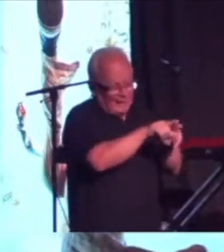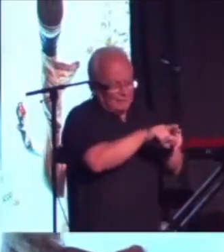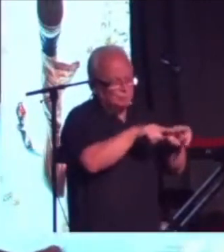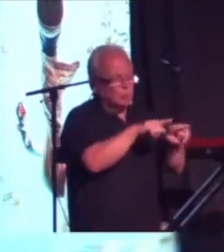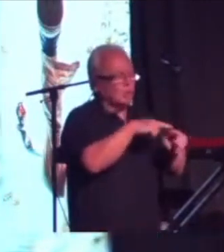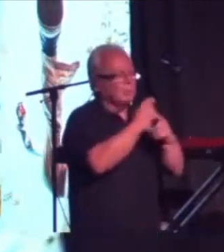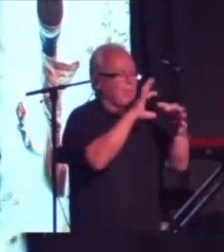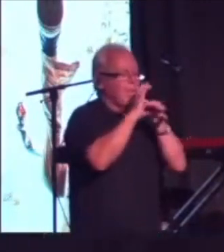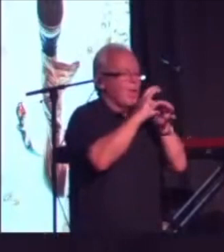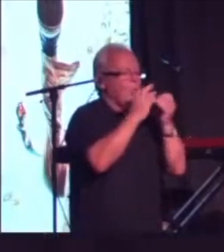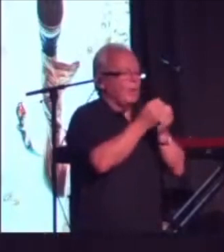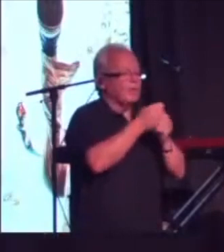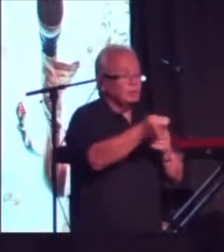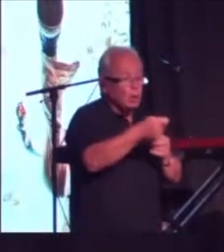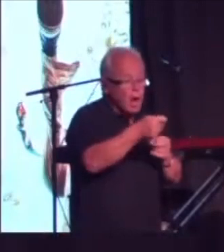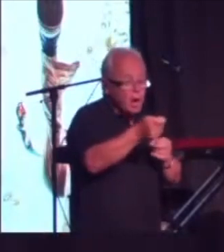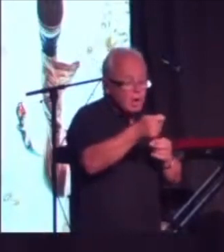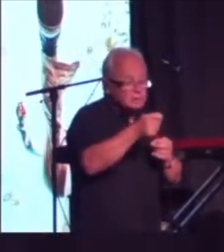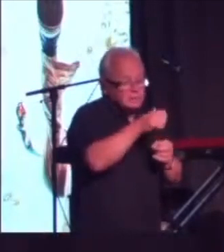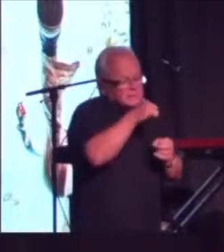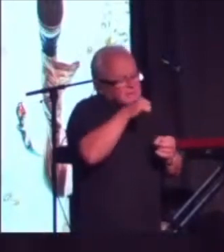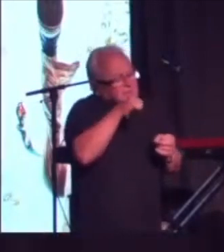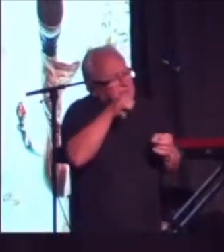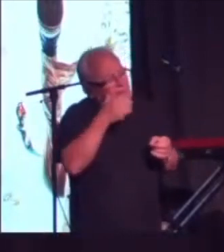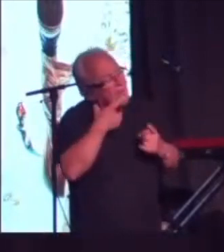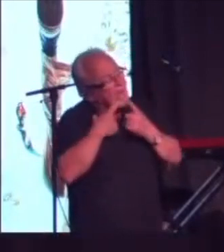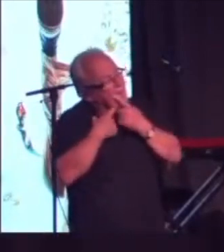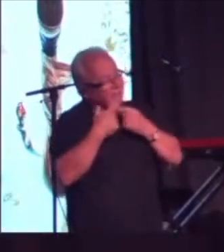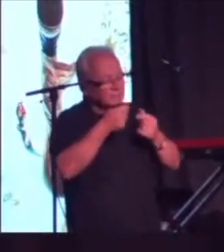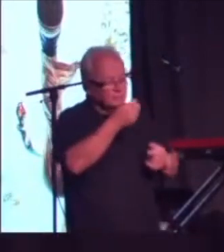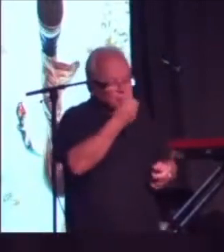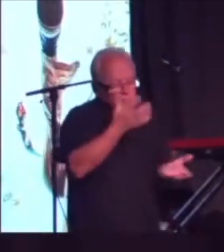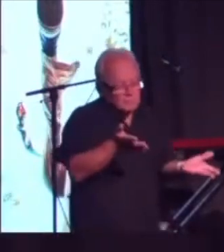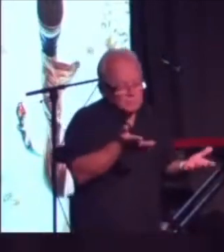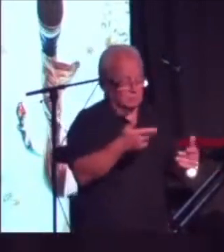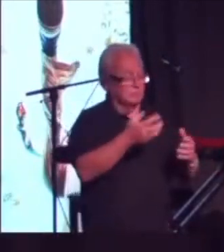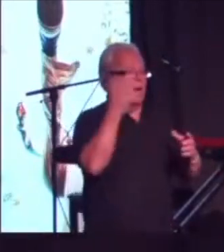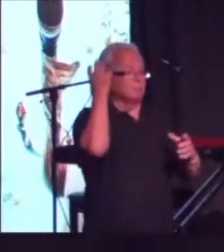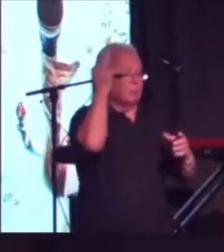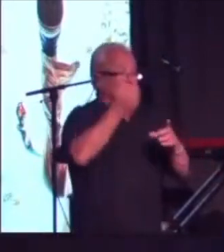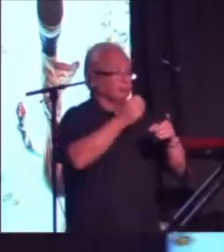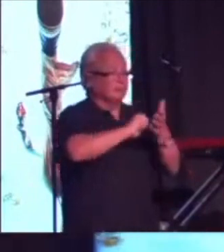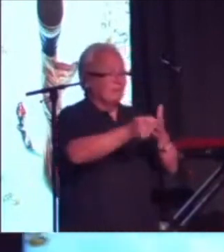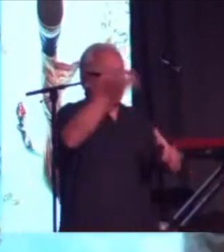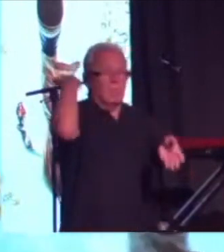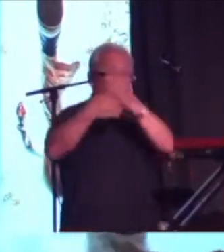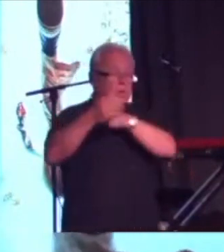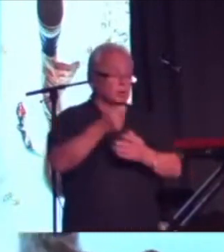sugar or sweetening food. And commentators point out, they see that when Proverbs was written, nobody had invented sugar